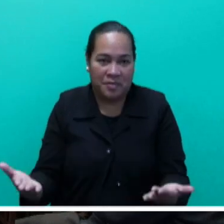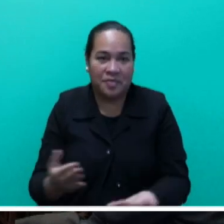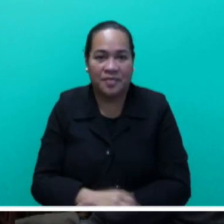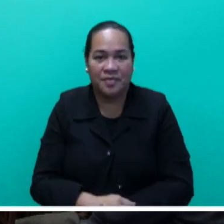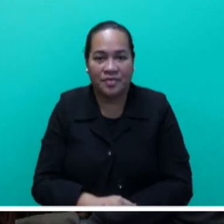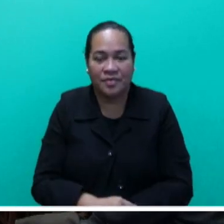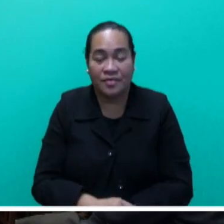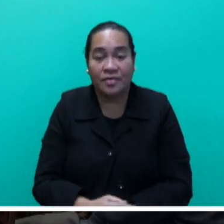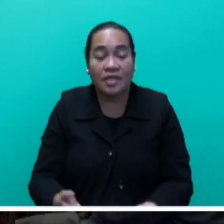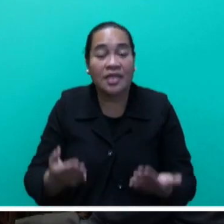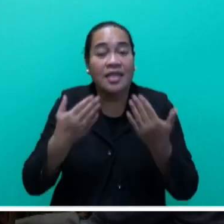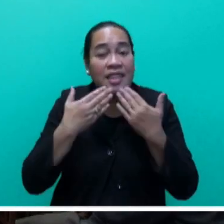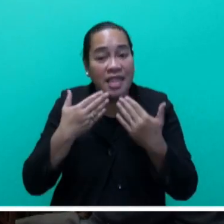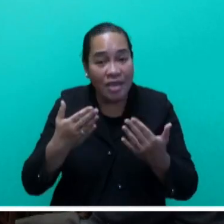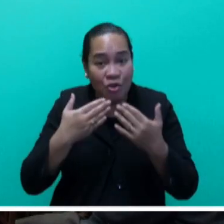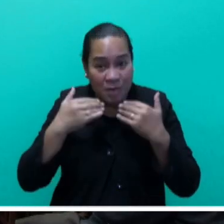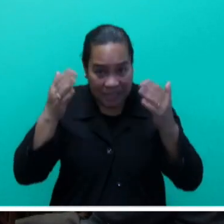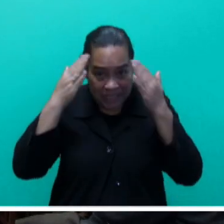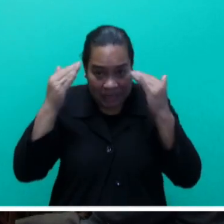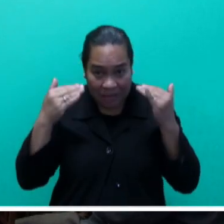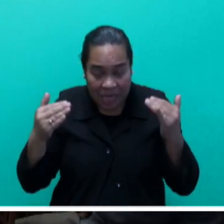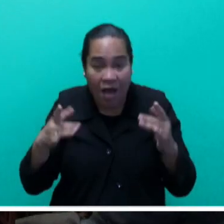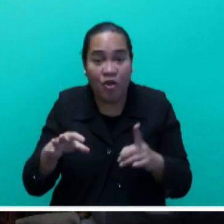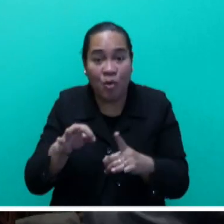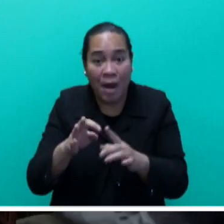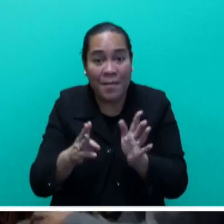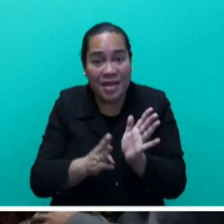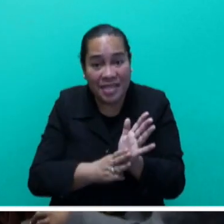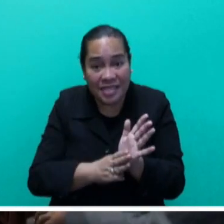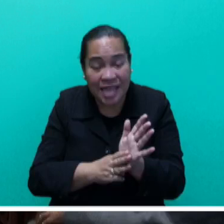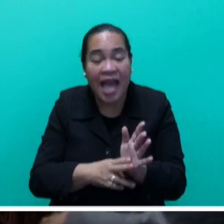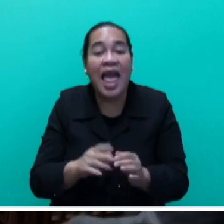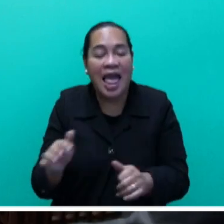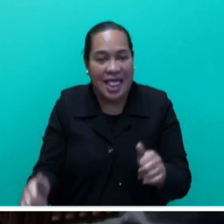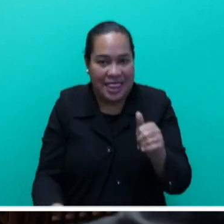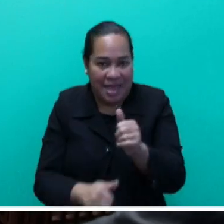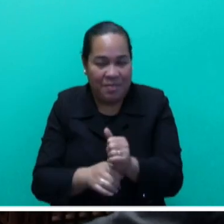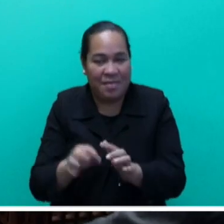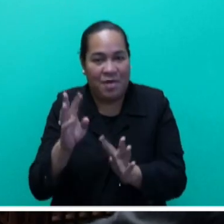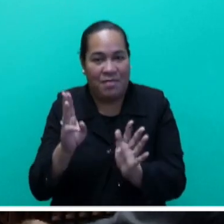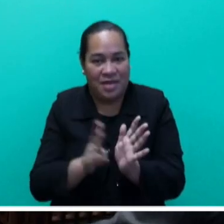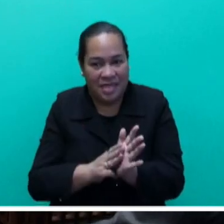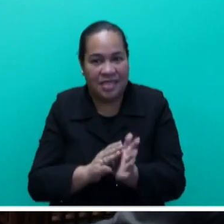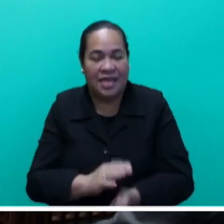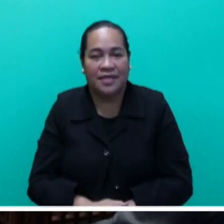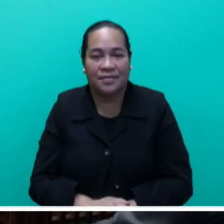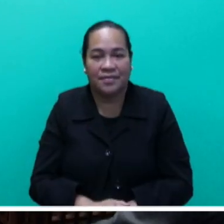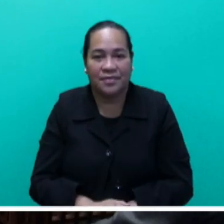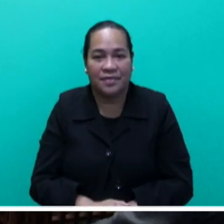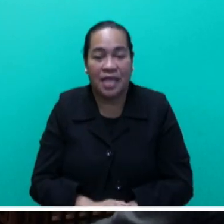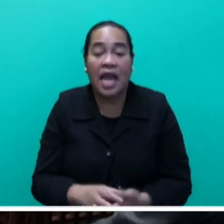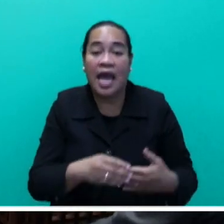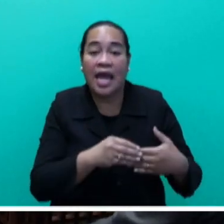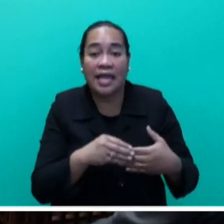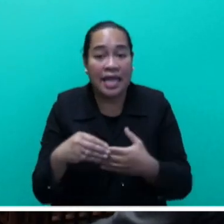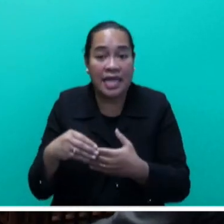Thank you, Mr. Speaker, sir. Honorable Prime Minister, Honorable Deputy Prime Ministers, Honorable Leader of the